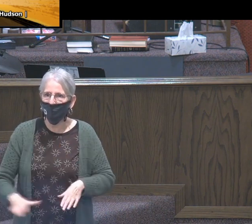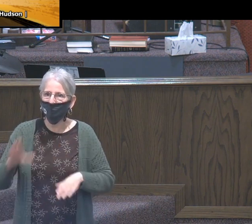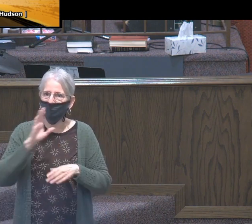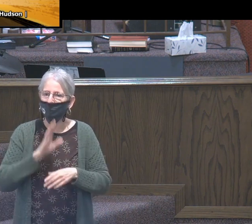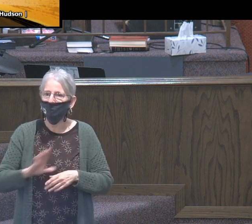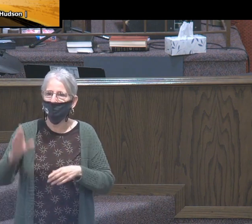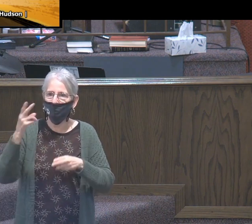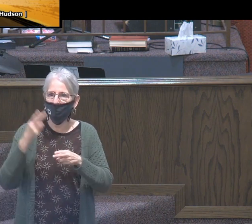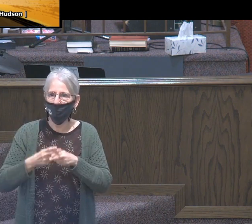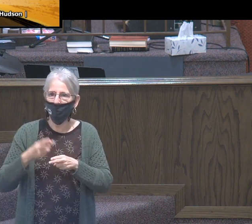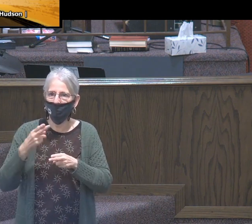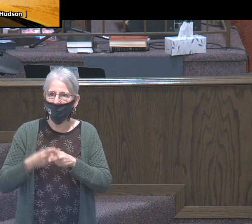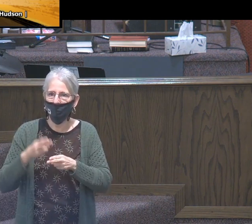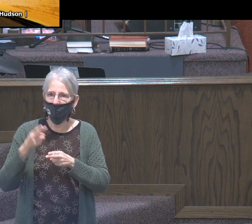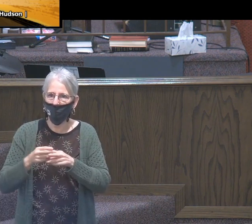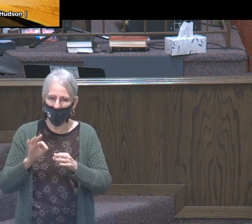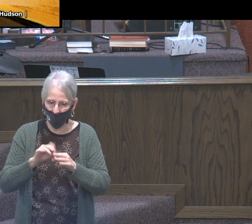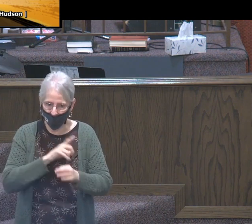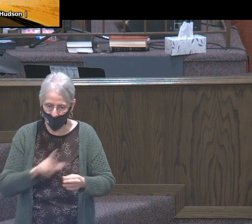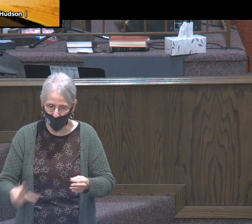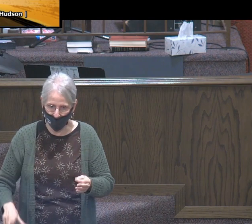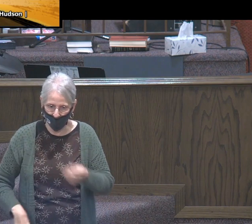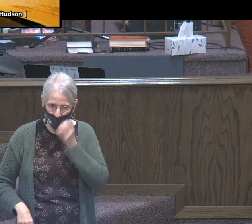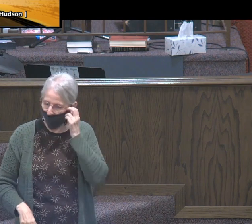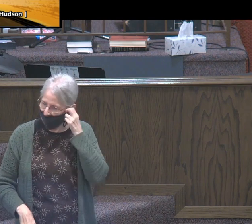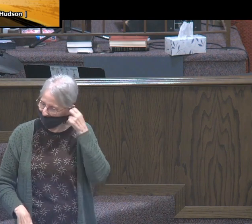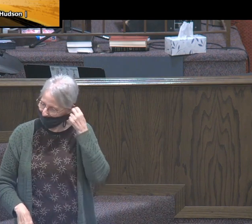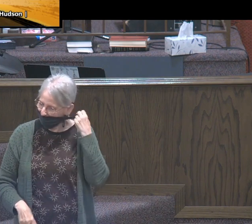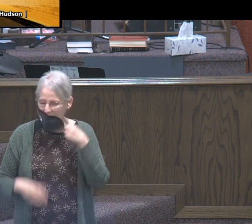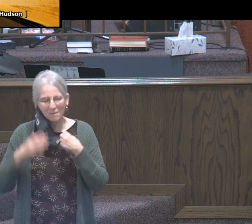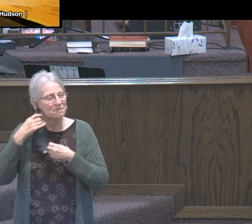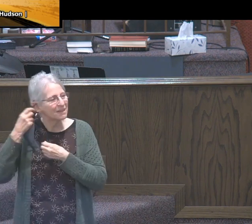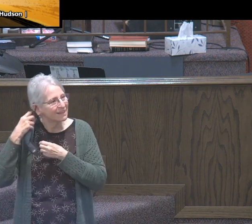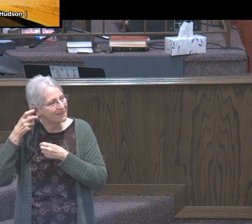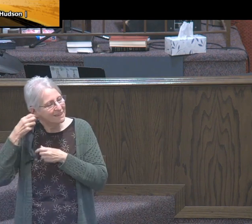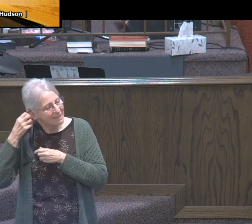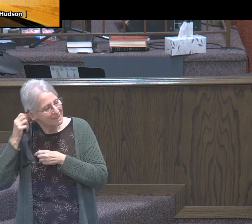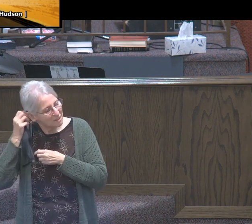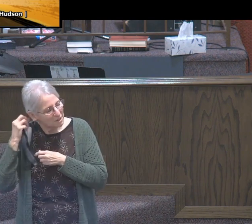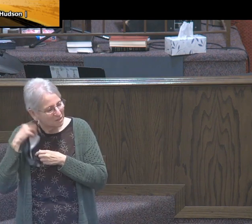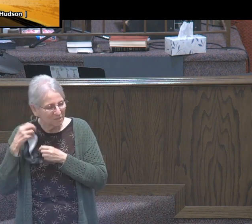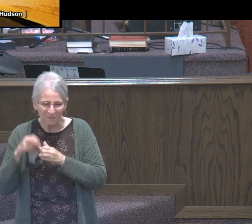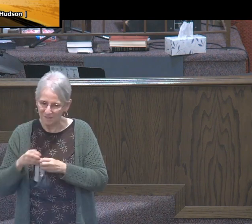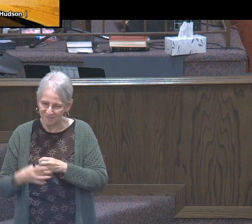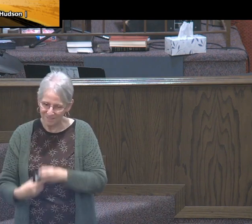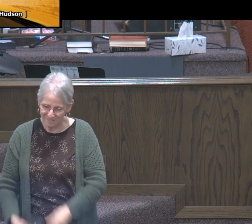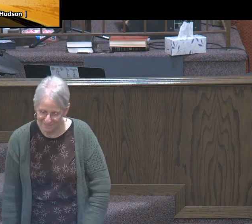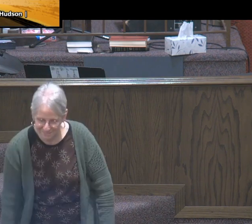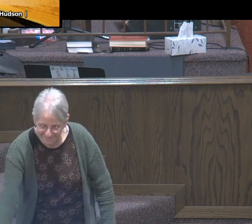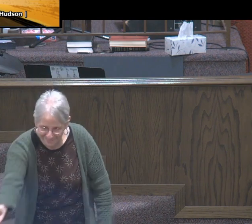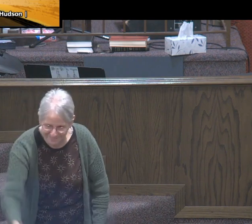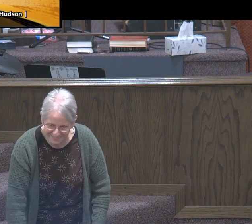Lord. Blessed be the name. Blessed be the name, blessed be the name of